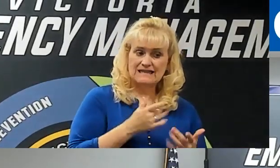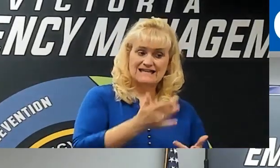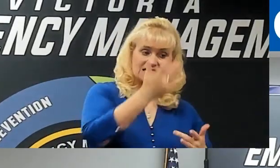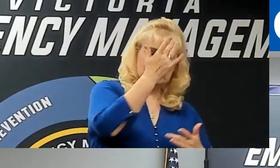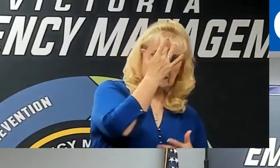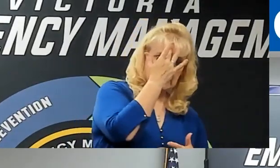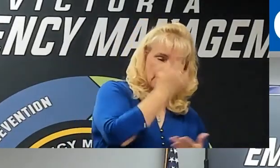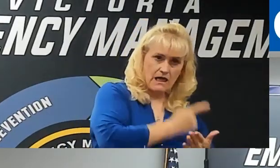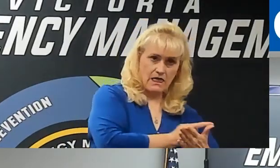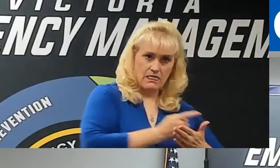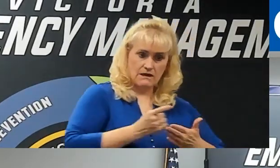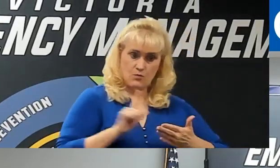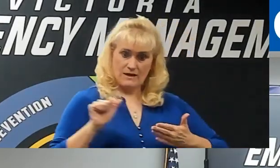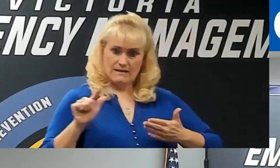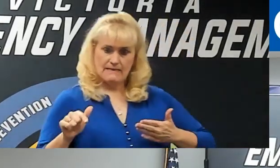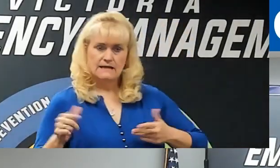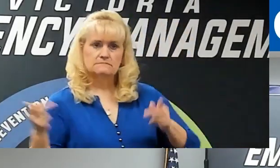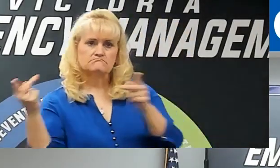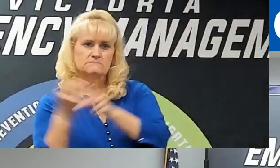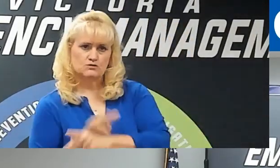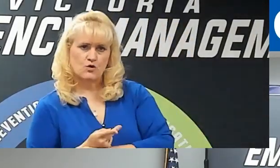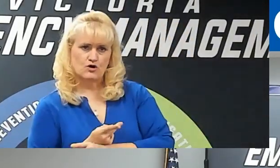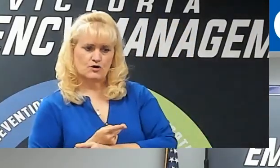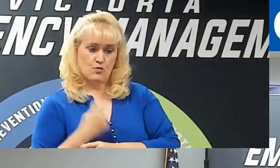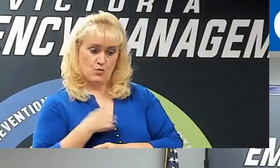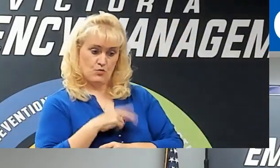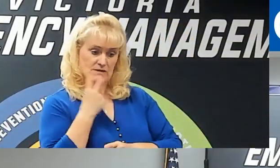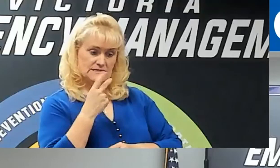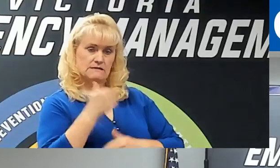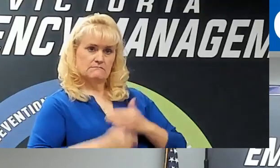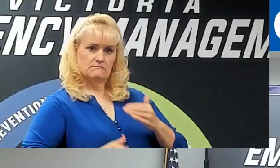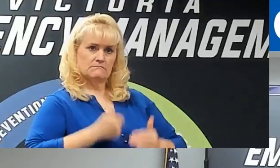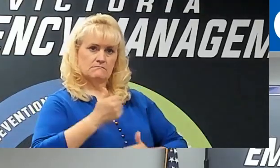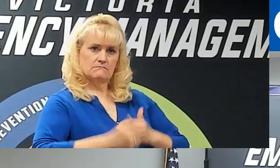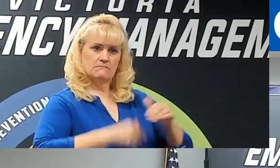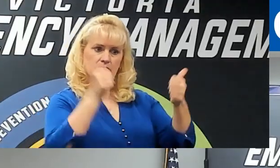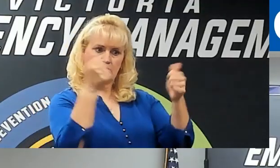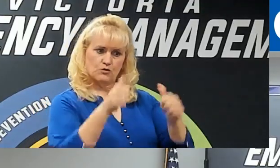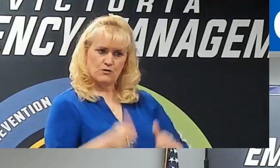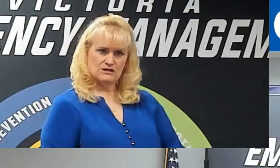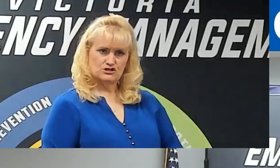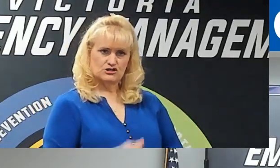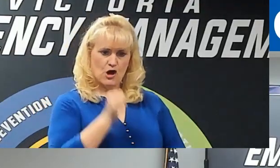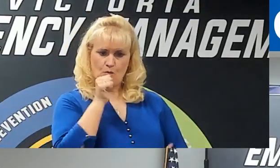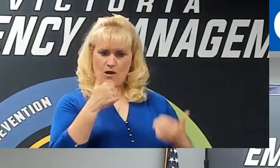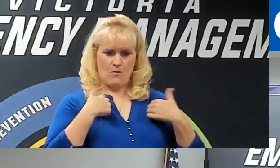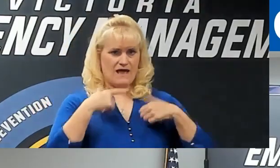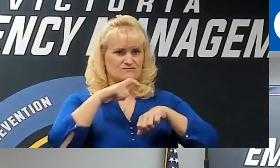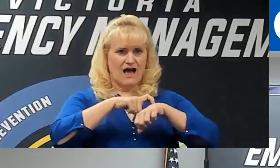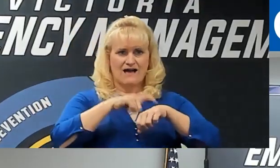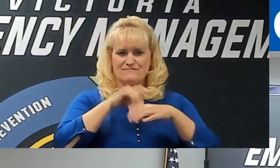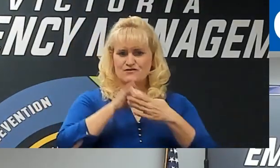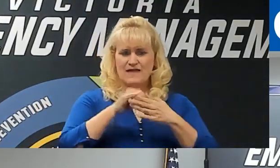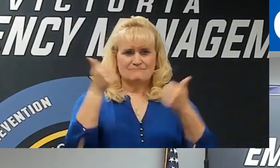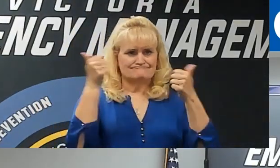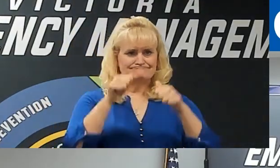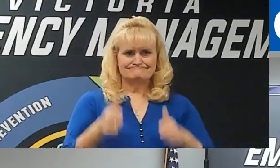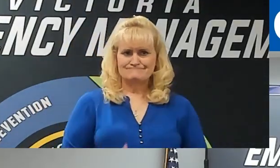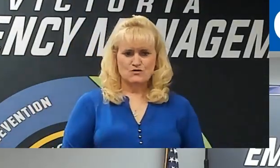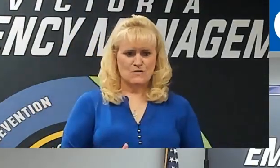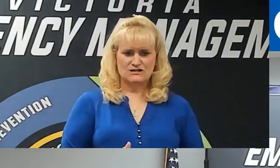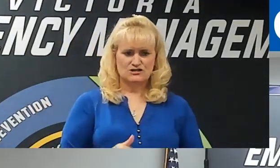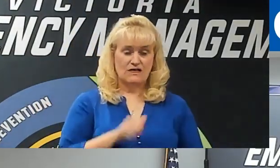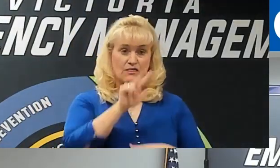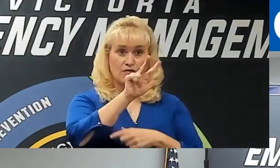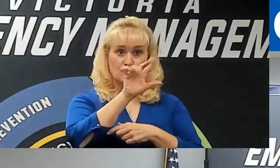sick. The majority, there's a progression that we see, and we really haven't had time for that progression because the 38 that we